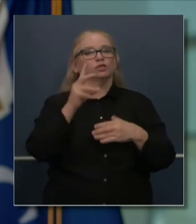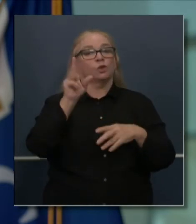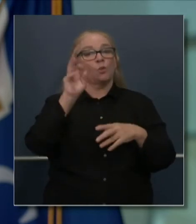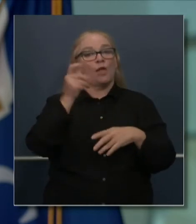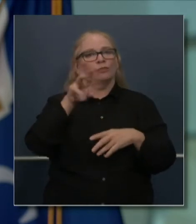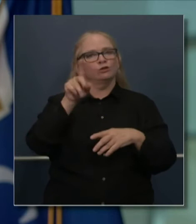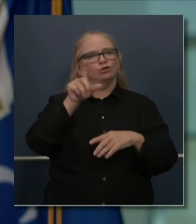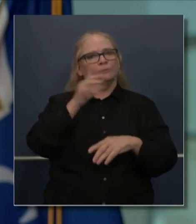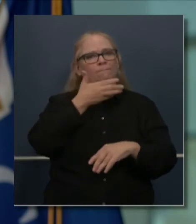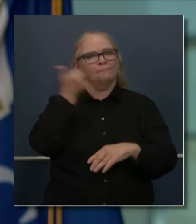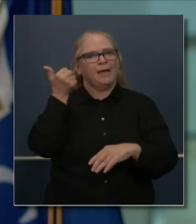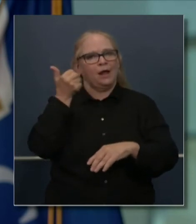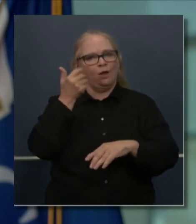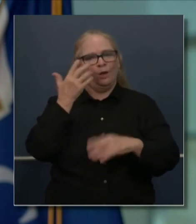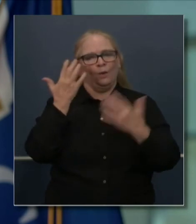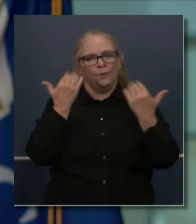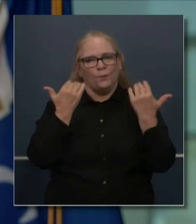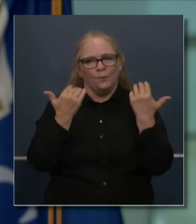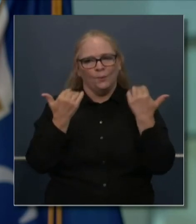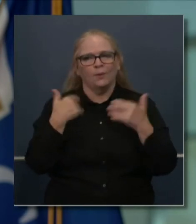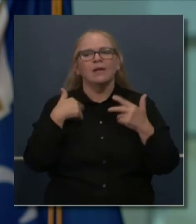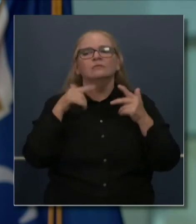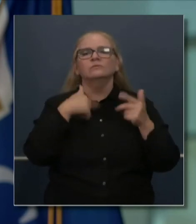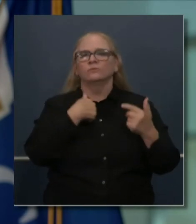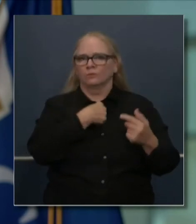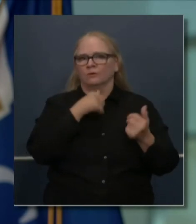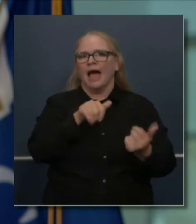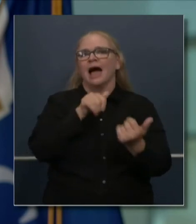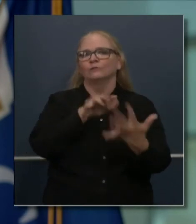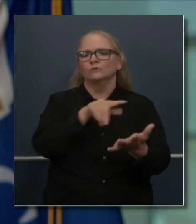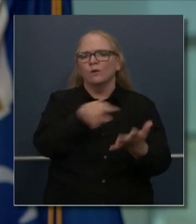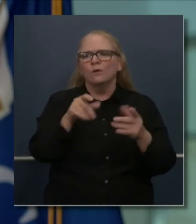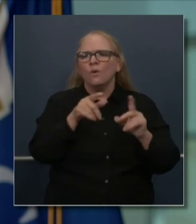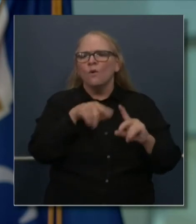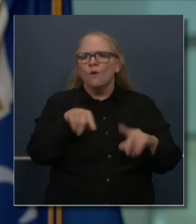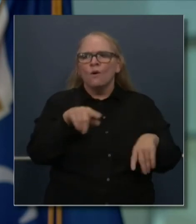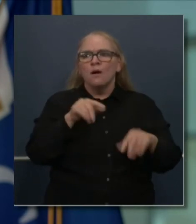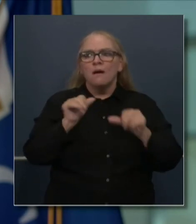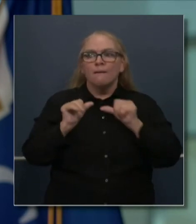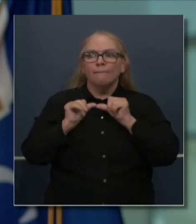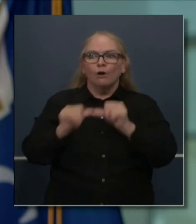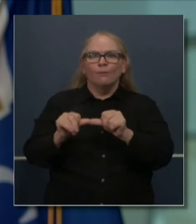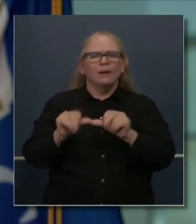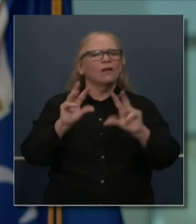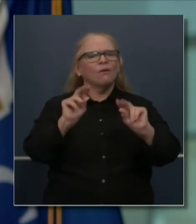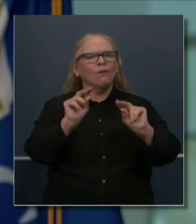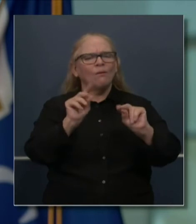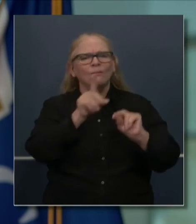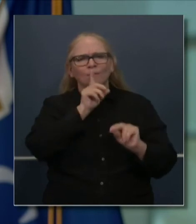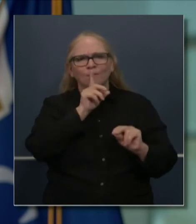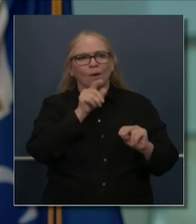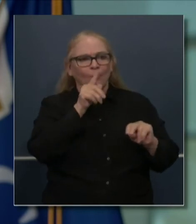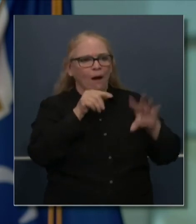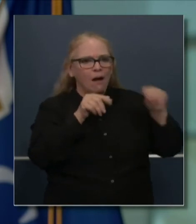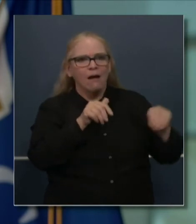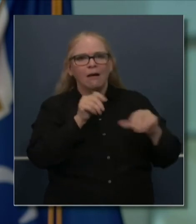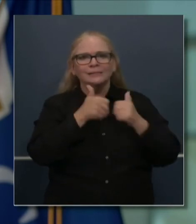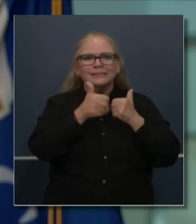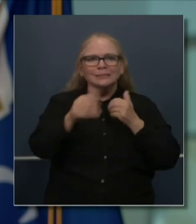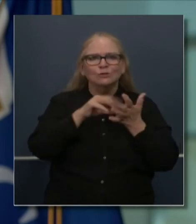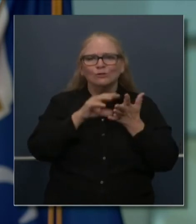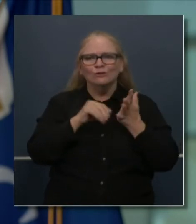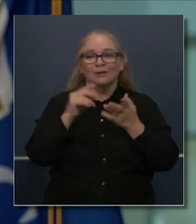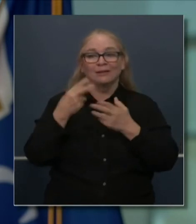substantially mitigate this. Again, these are not permanent conditions. The de-energization would likely occur in those